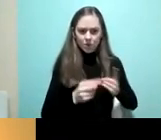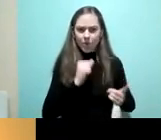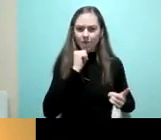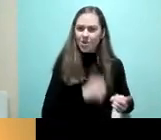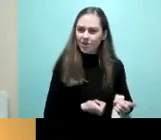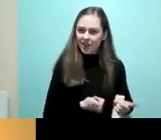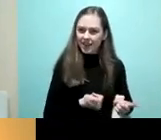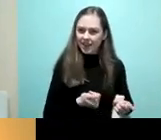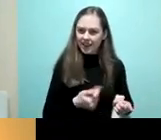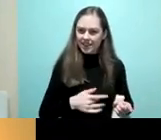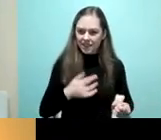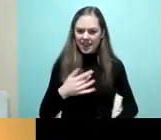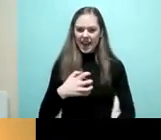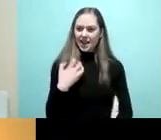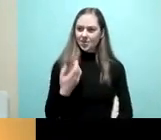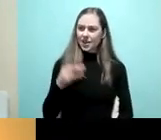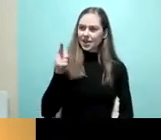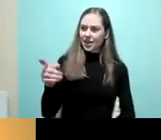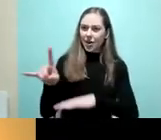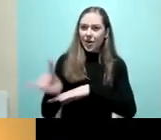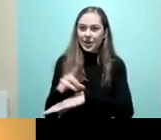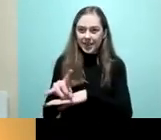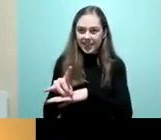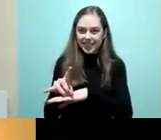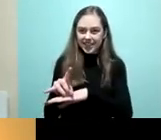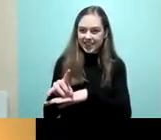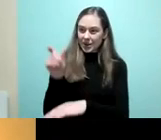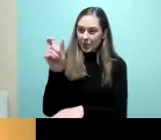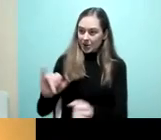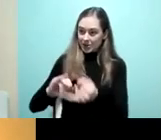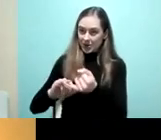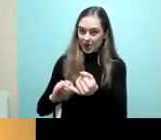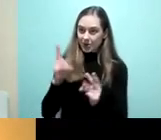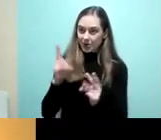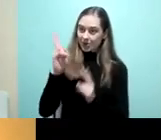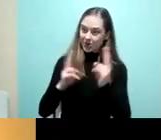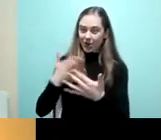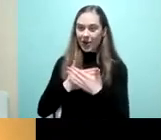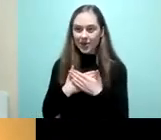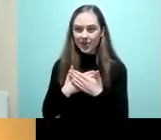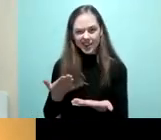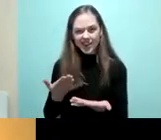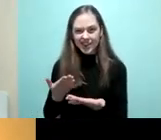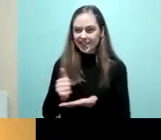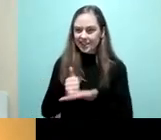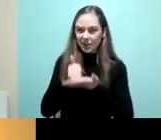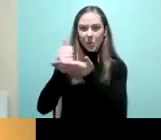getting angry with her husband, the person that she's supposed to love, who's supposed to be there as a support